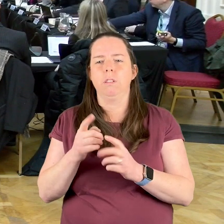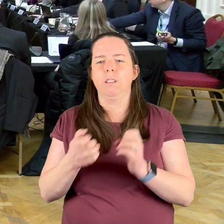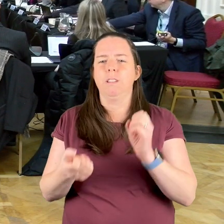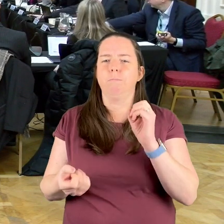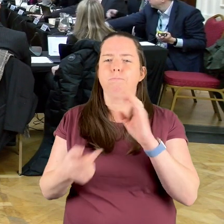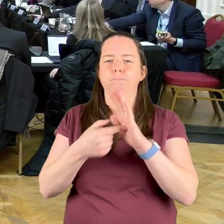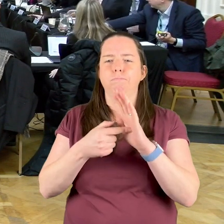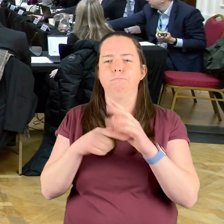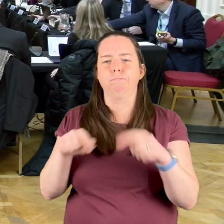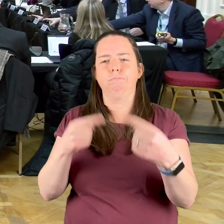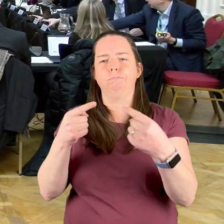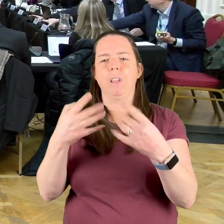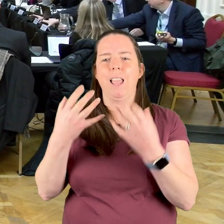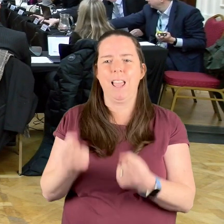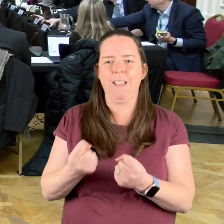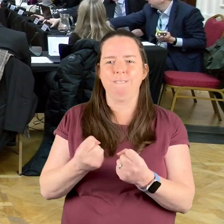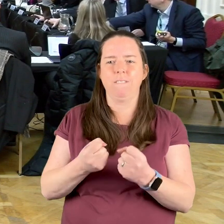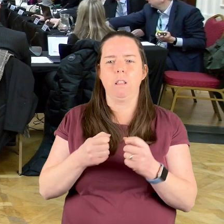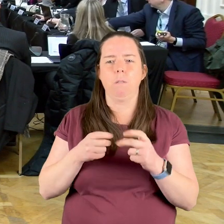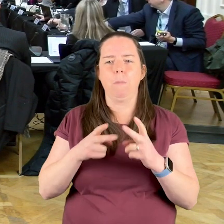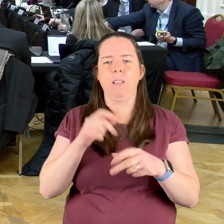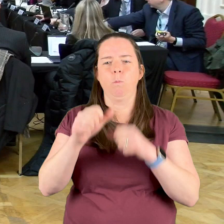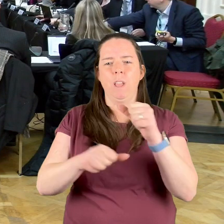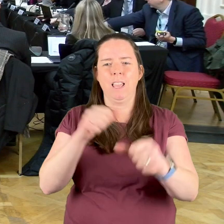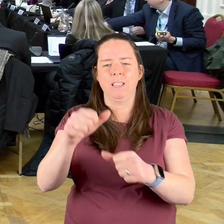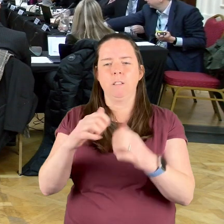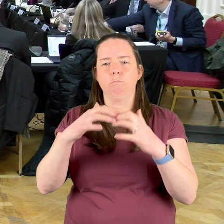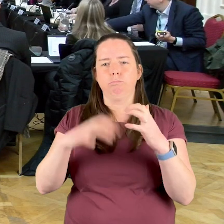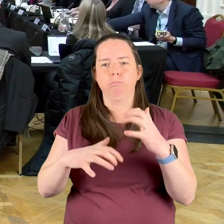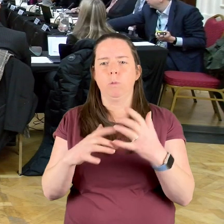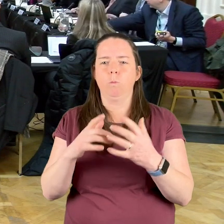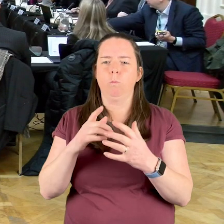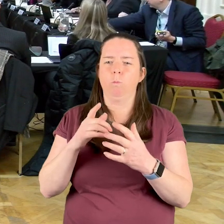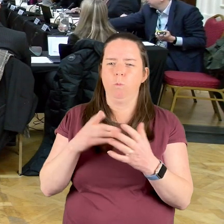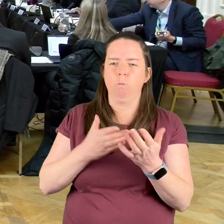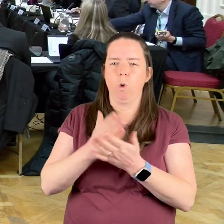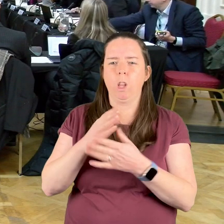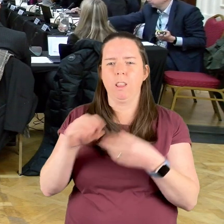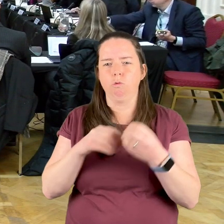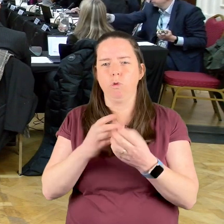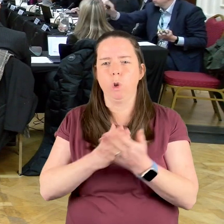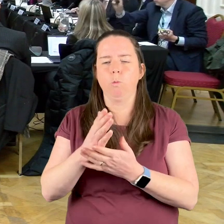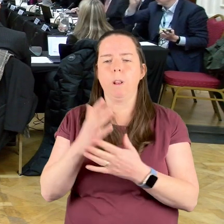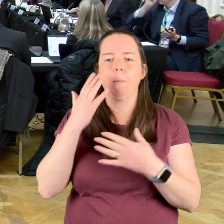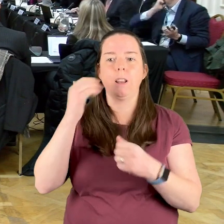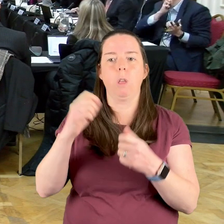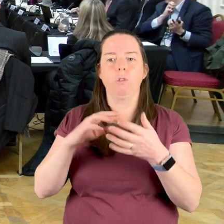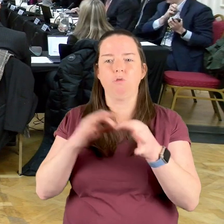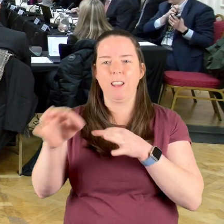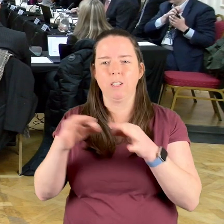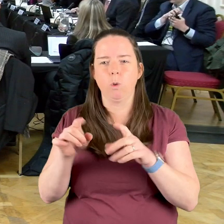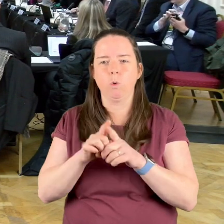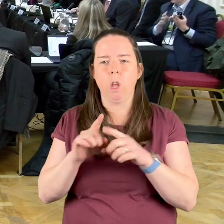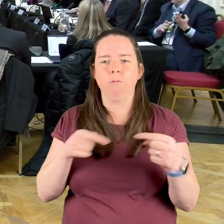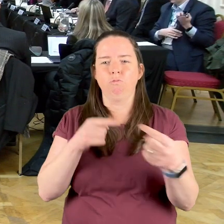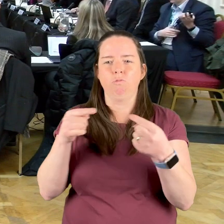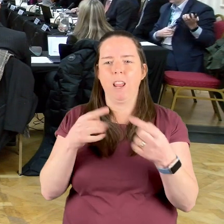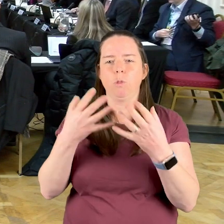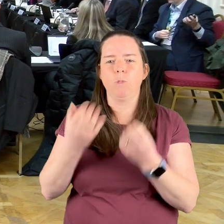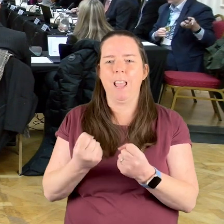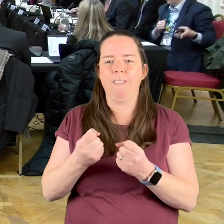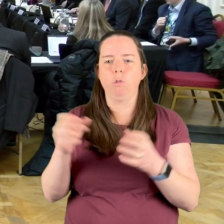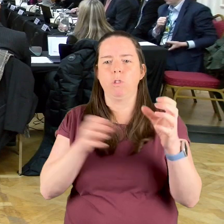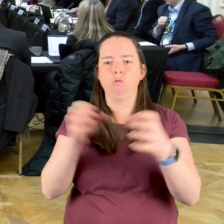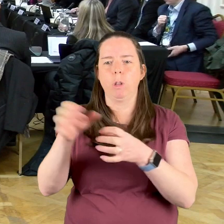we have around some fragmentation in our pathways, which we're working on through the mental health strategy, and also the challenge we have around recruitment